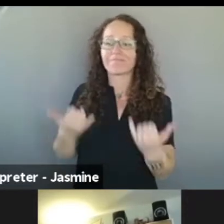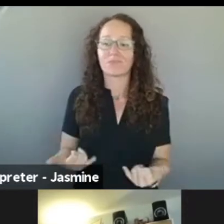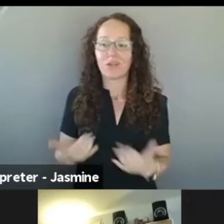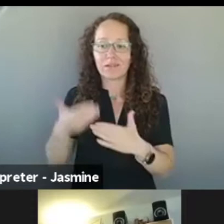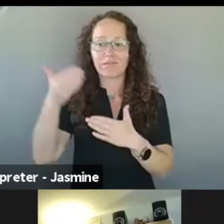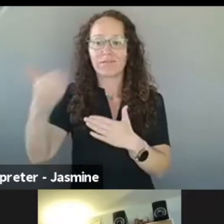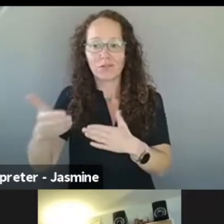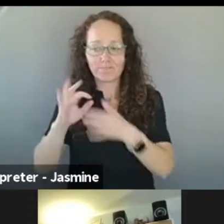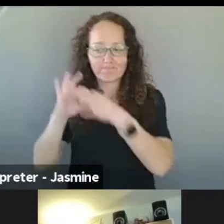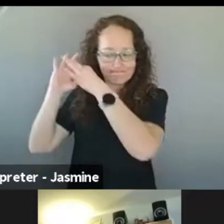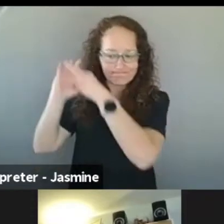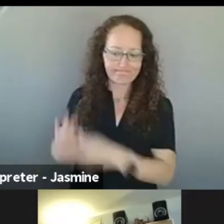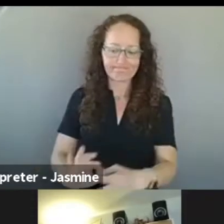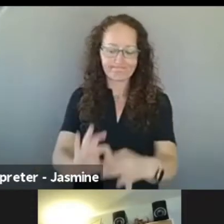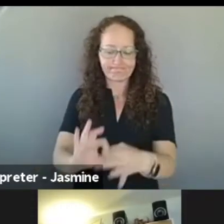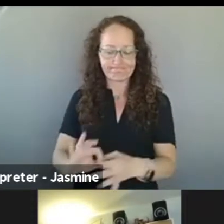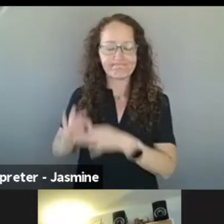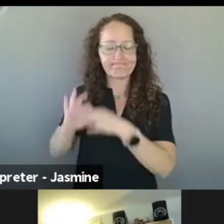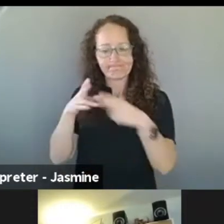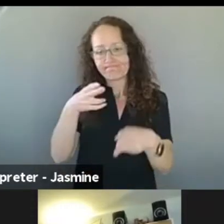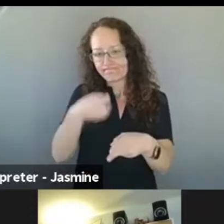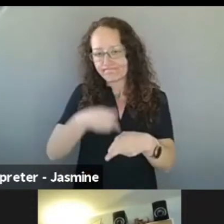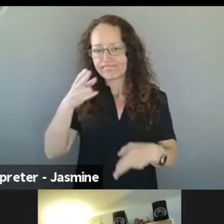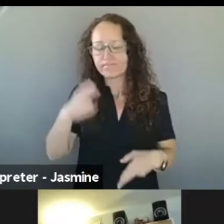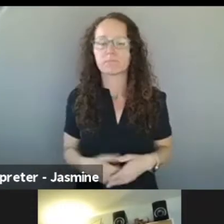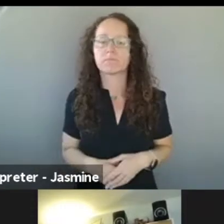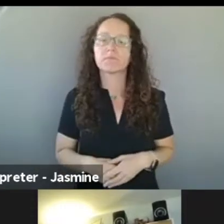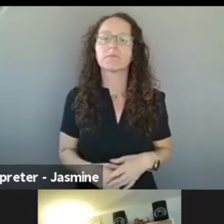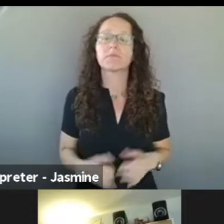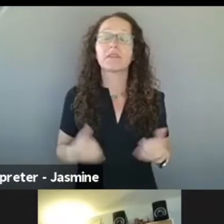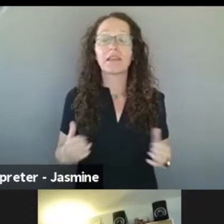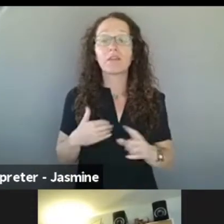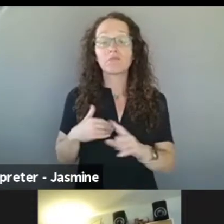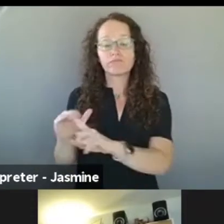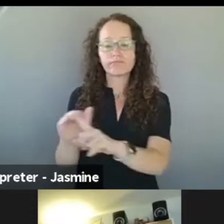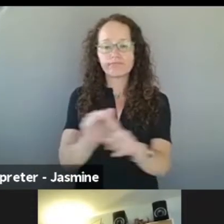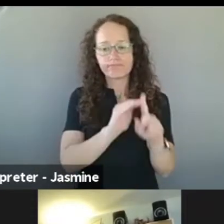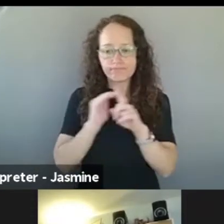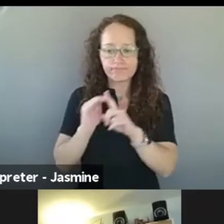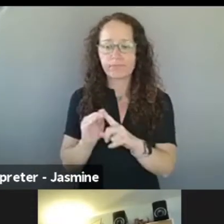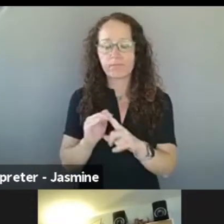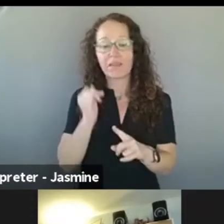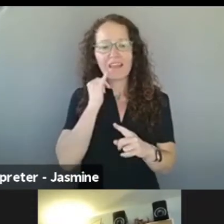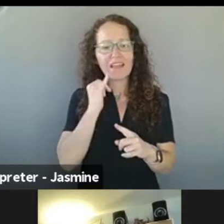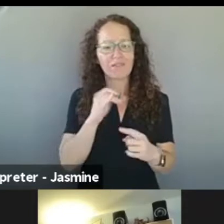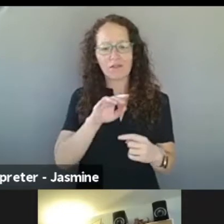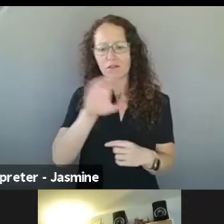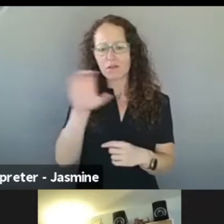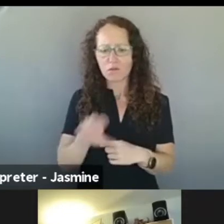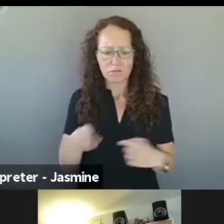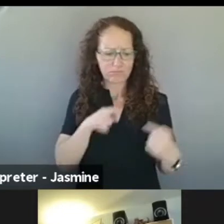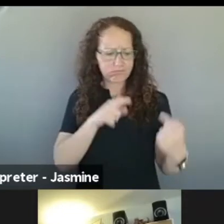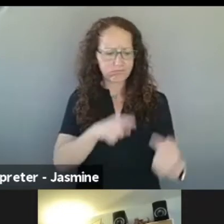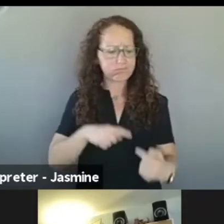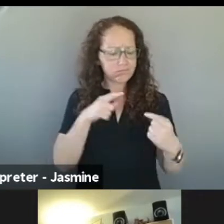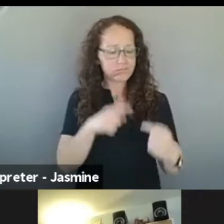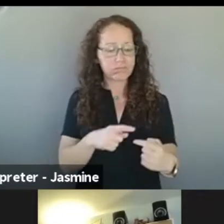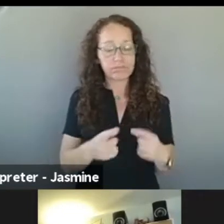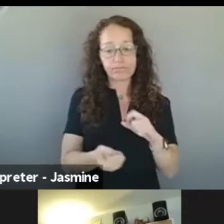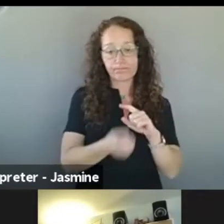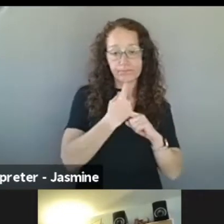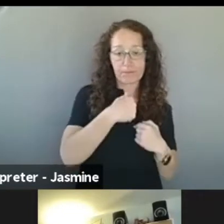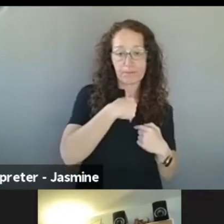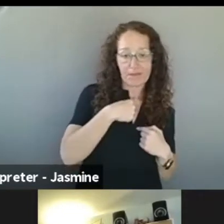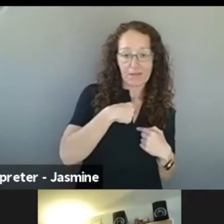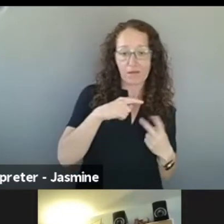Thank you. I just wanted to share a few reminders. If you are having trouble with Zoom, please send me or program manager Kinsey